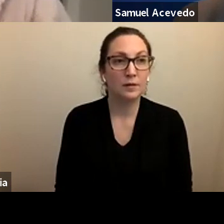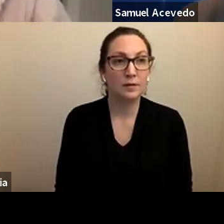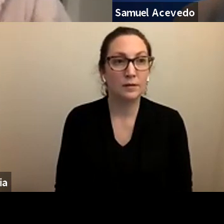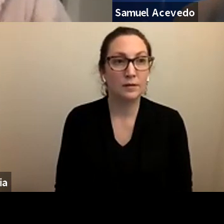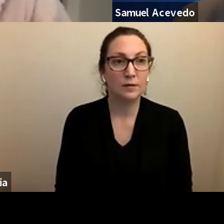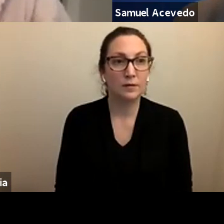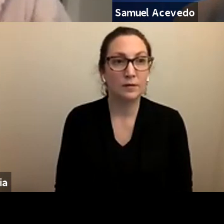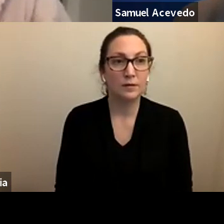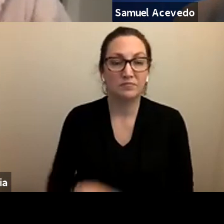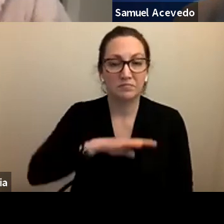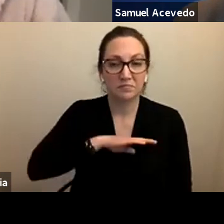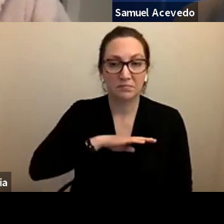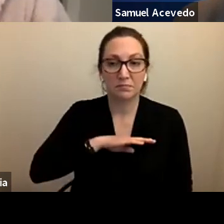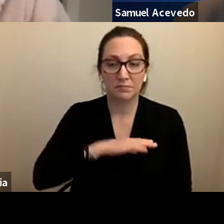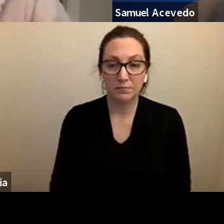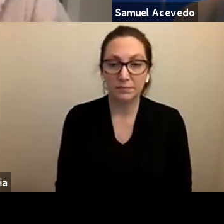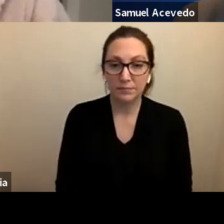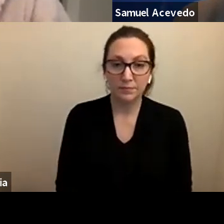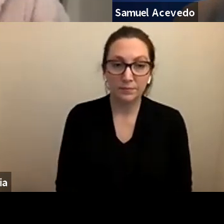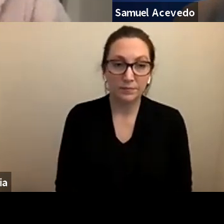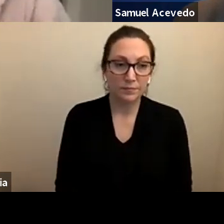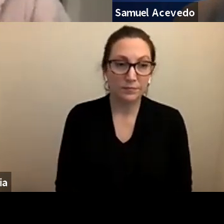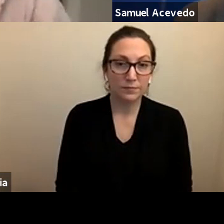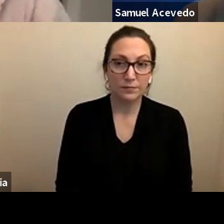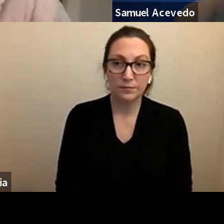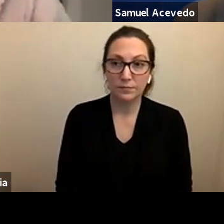Ms. Roberts answered my question. Great.